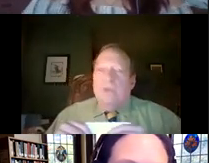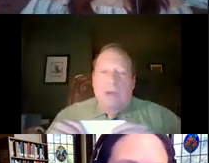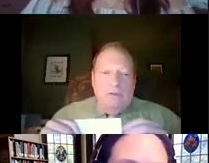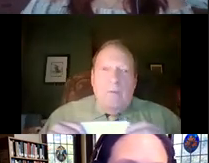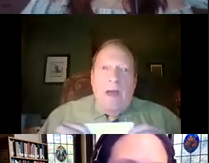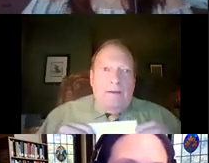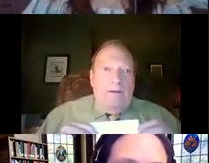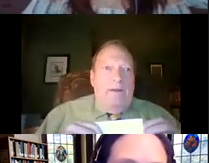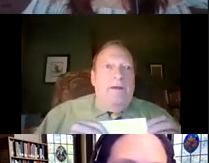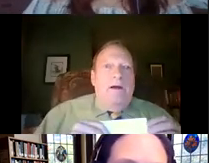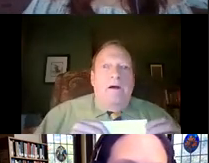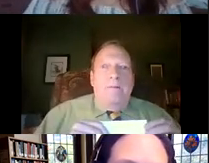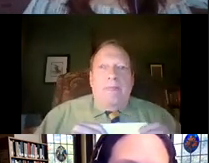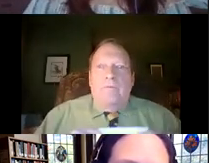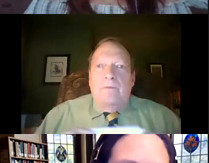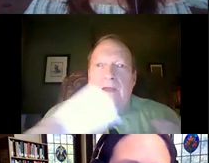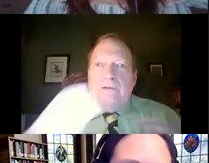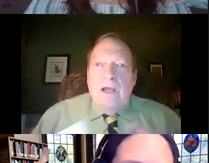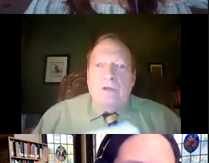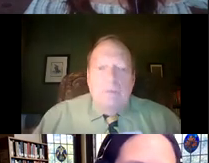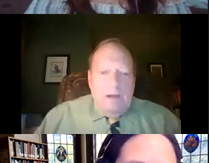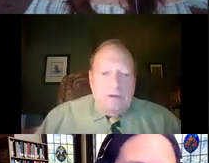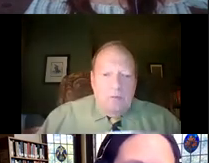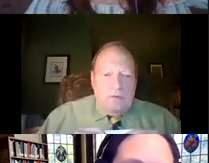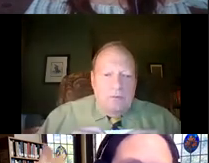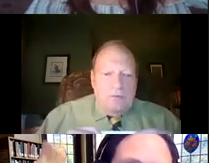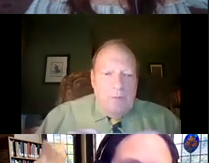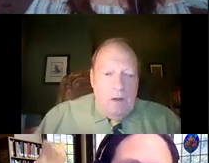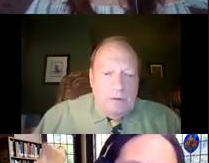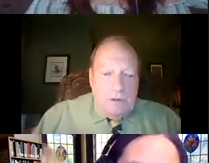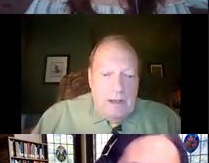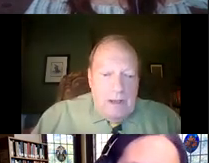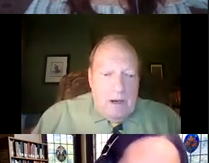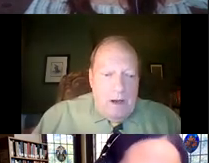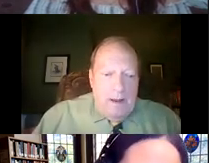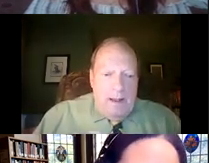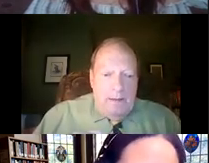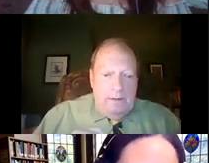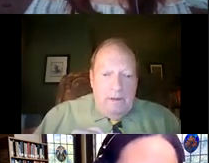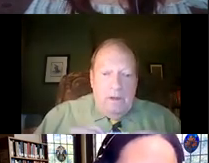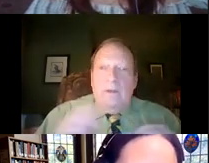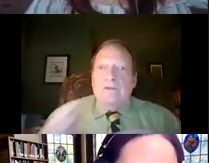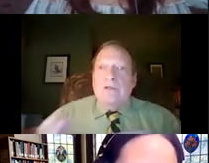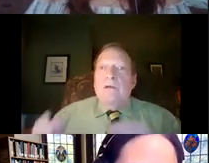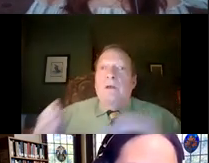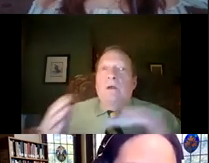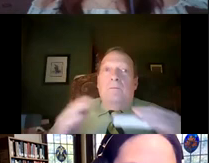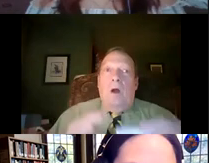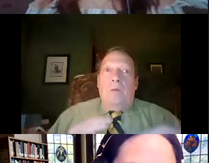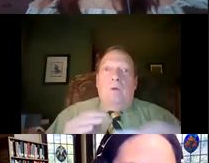curriculum changed dramatically. The education major was abolished and